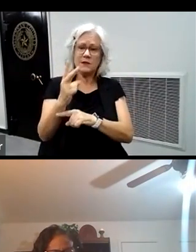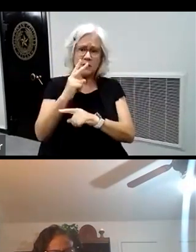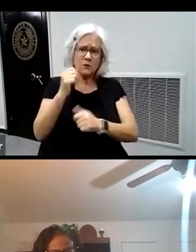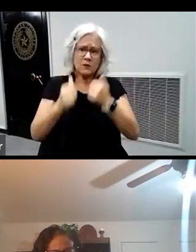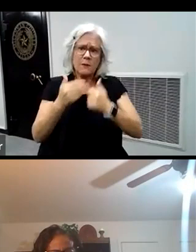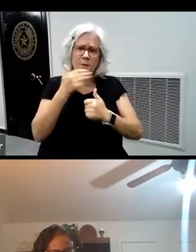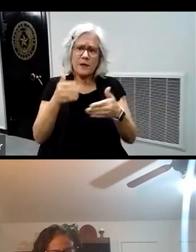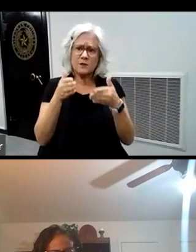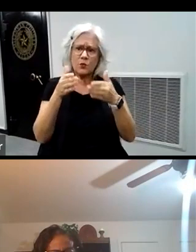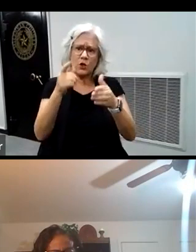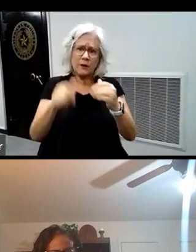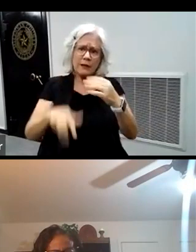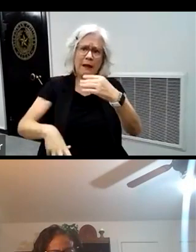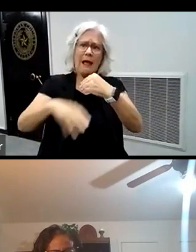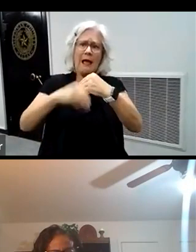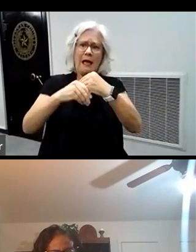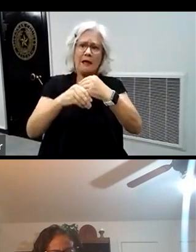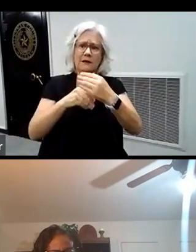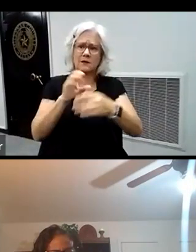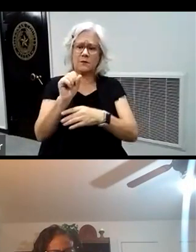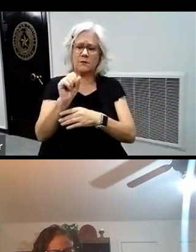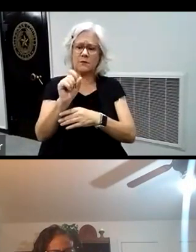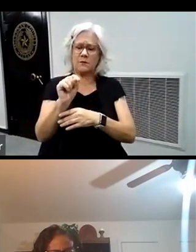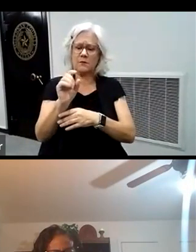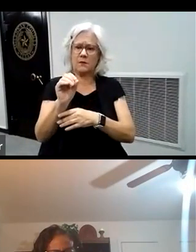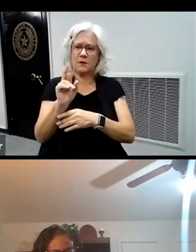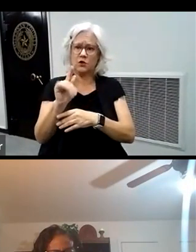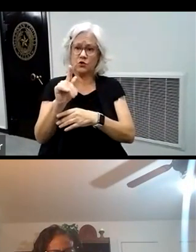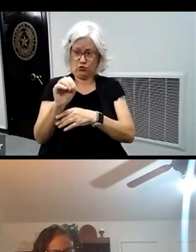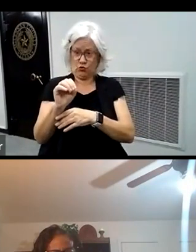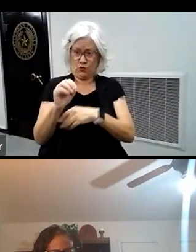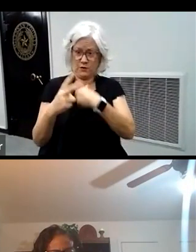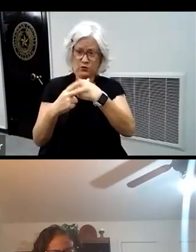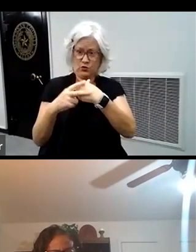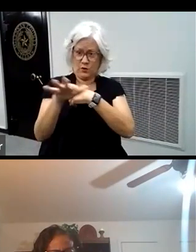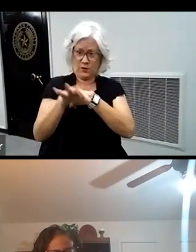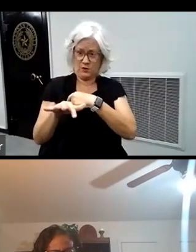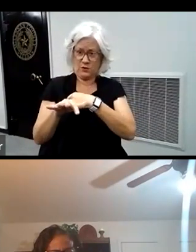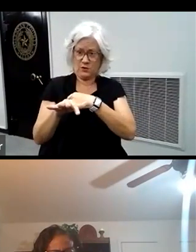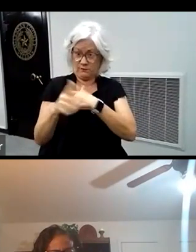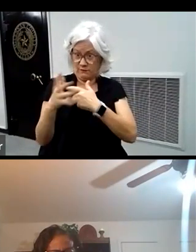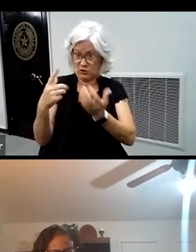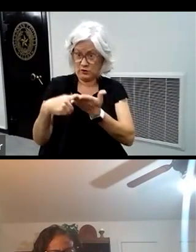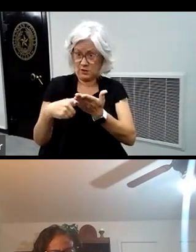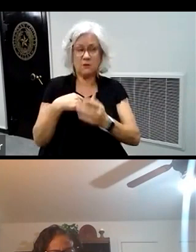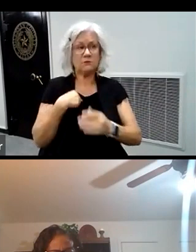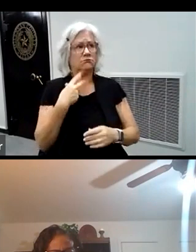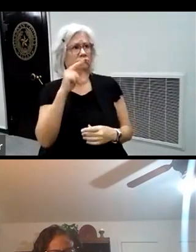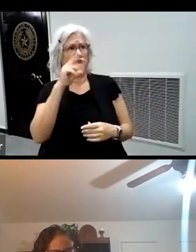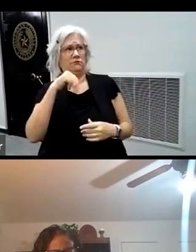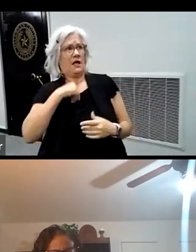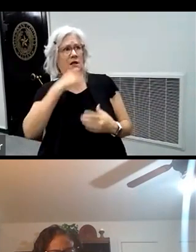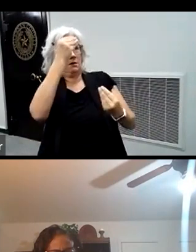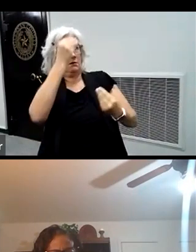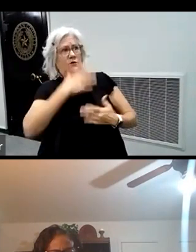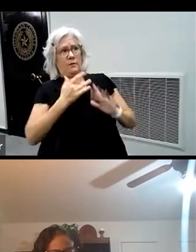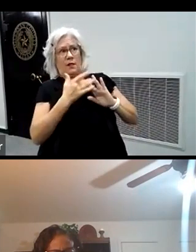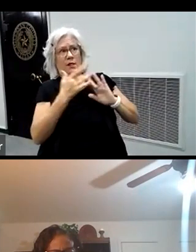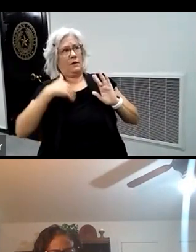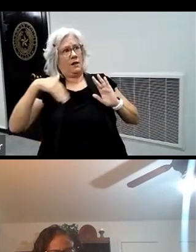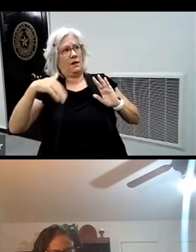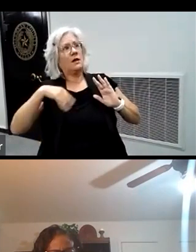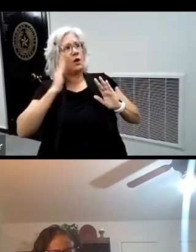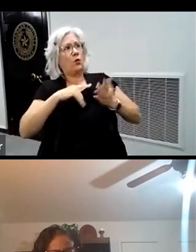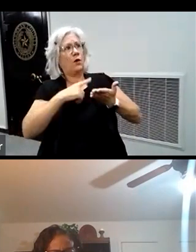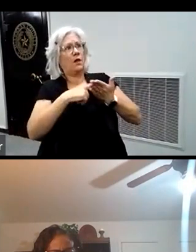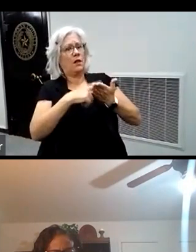add some storage space at his facility. Do you talk to him about that? No, he hadn't reached out to me just yet. So I'll touch base with him though. If